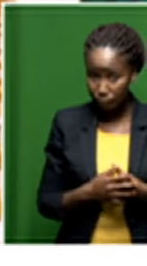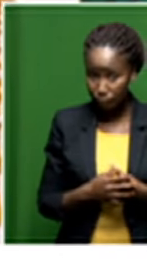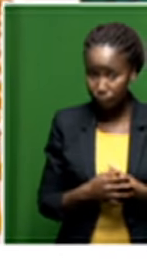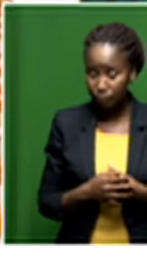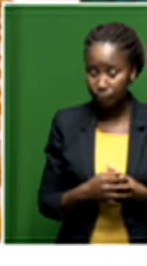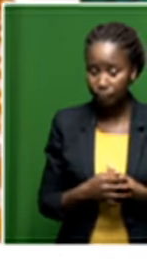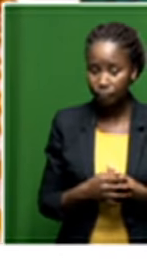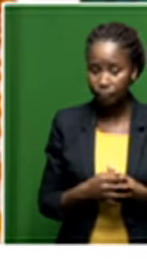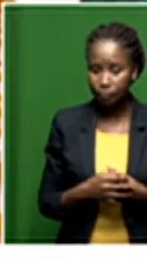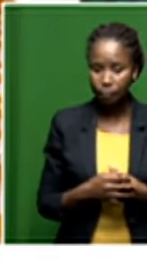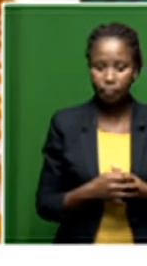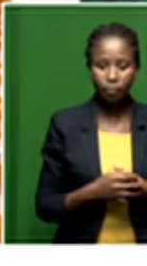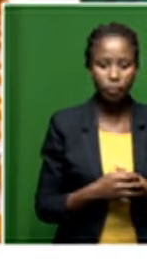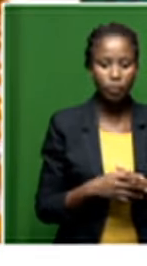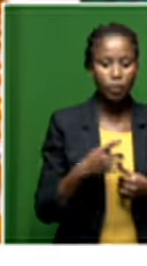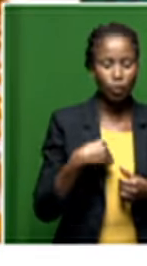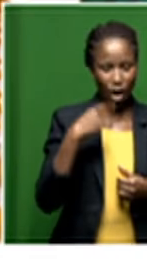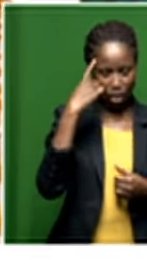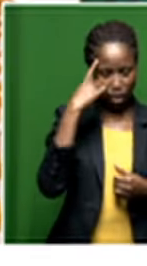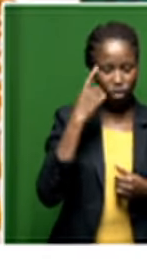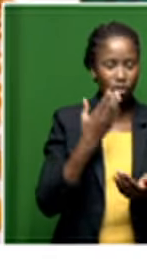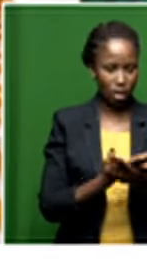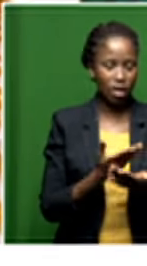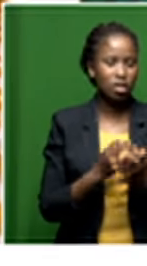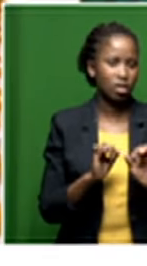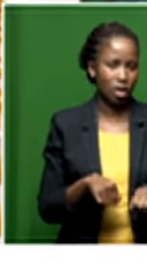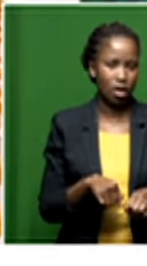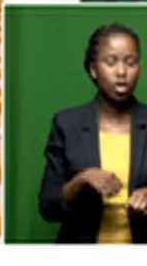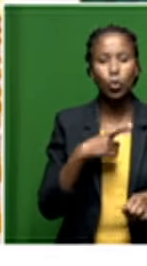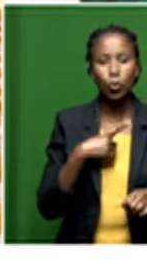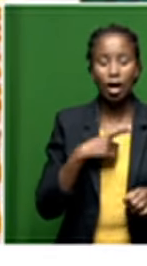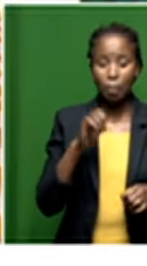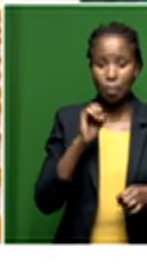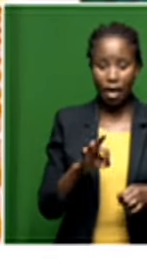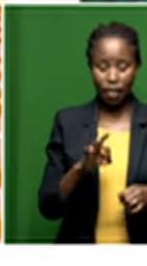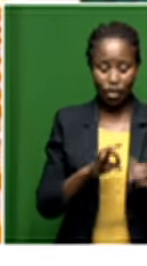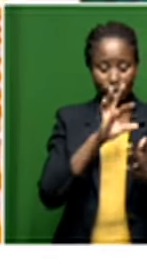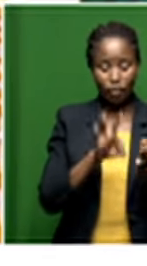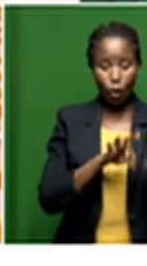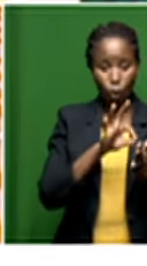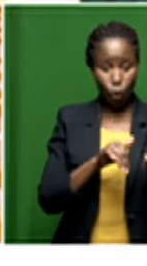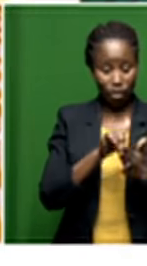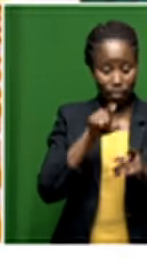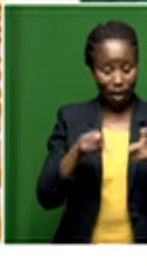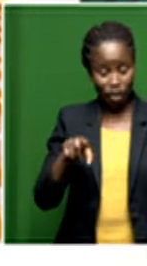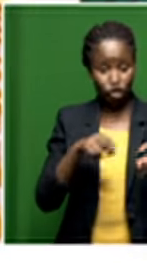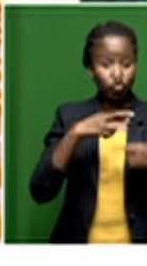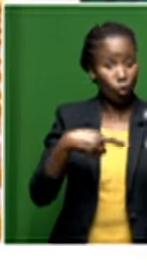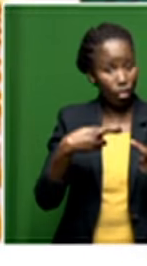I think probably it will be, because if the voters' roll is not sealed,